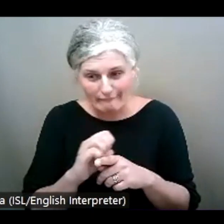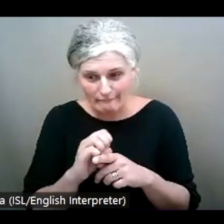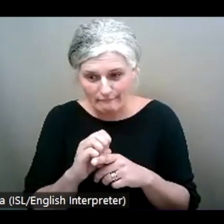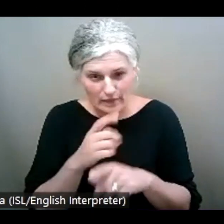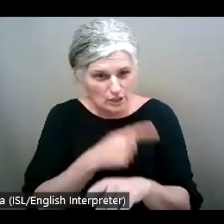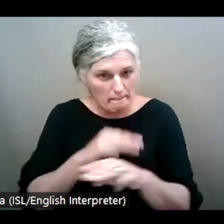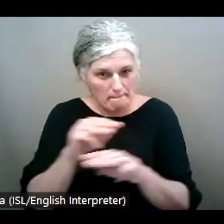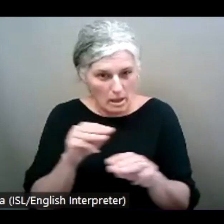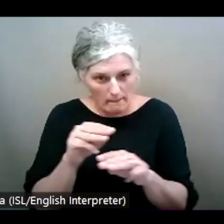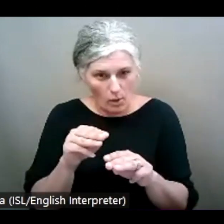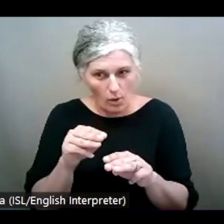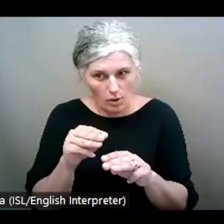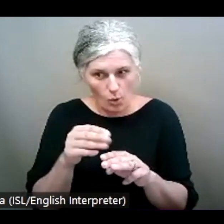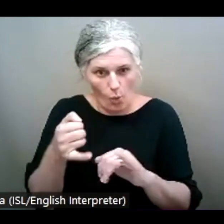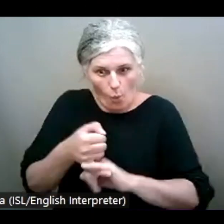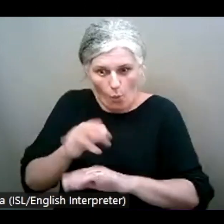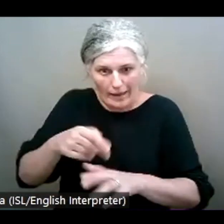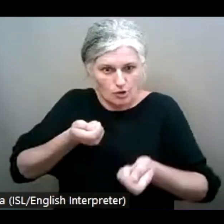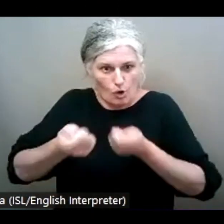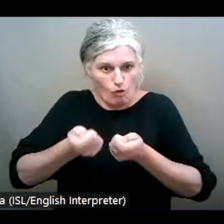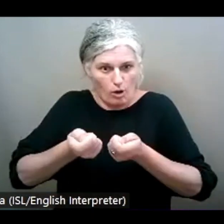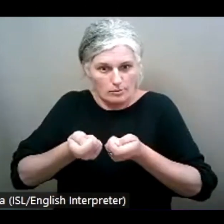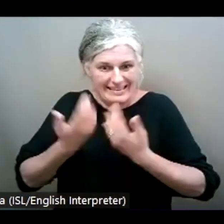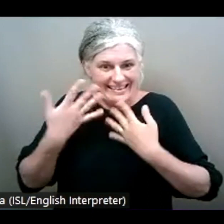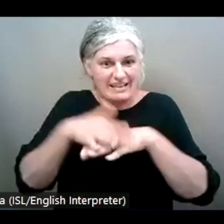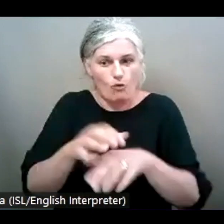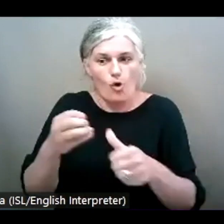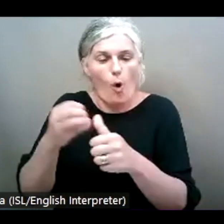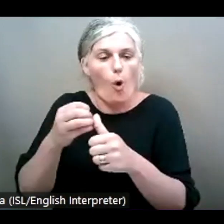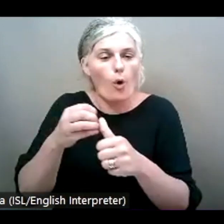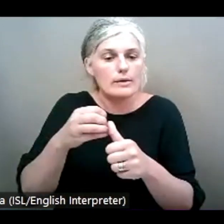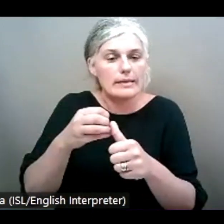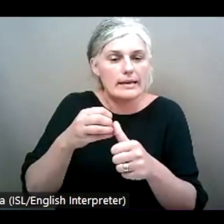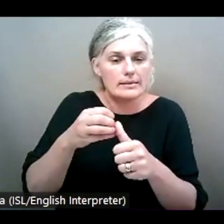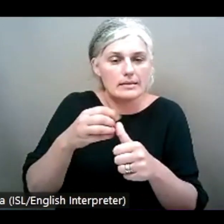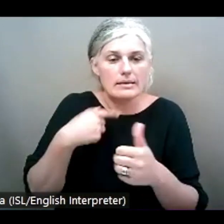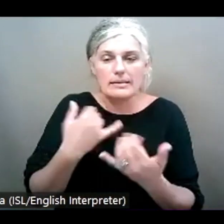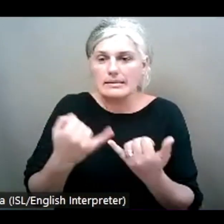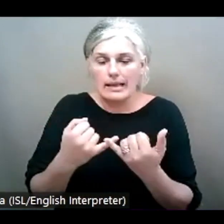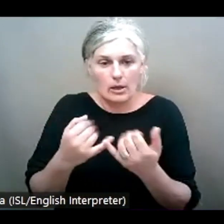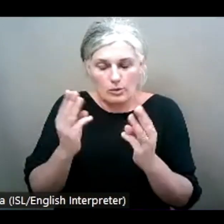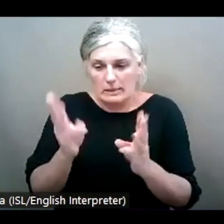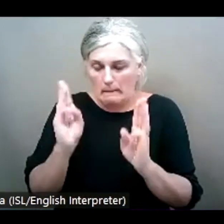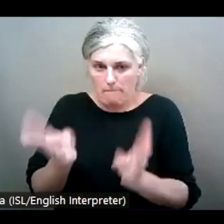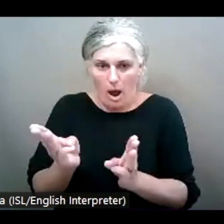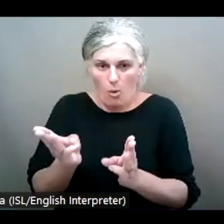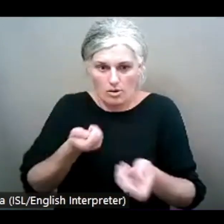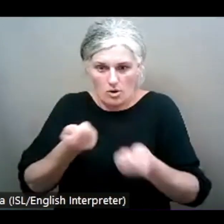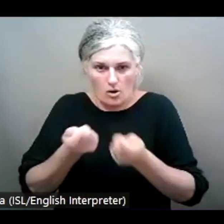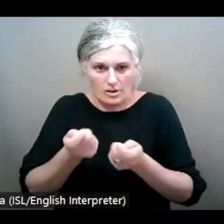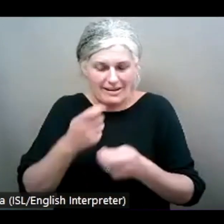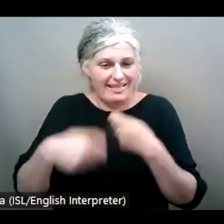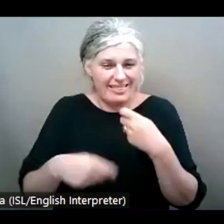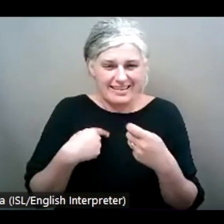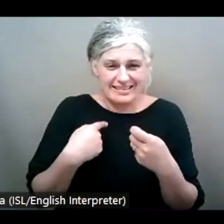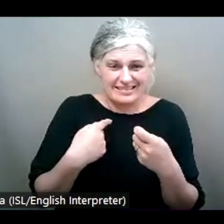in positions of power, especially from a social model point of view, that are letting these parents know that special schools and